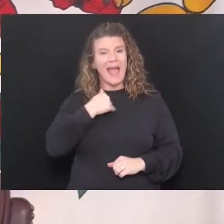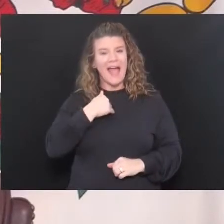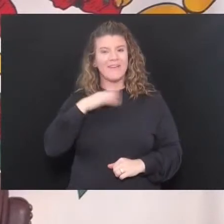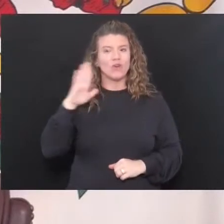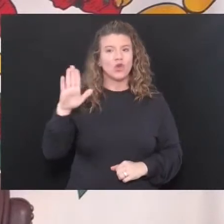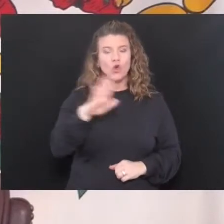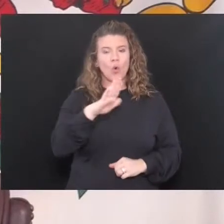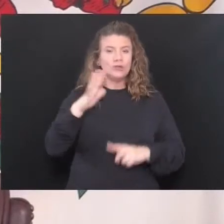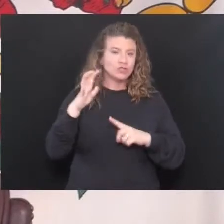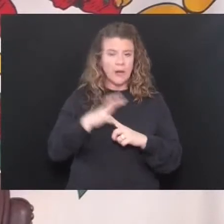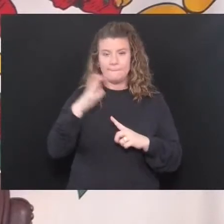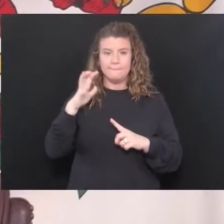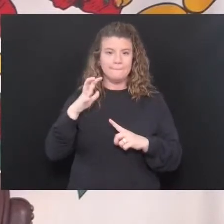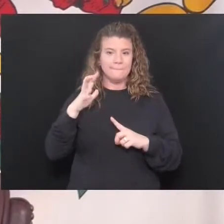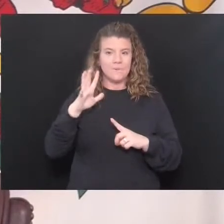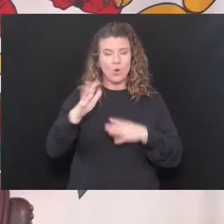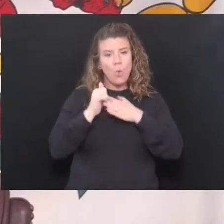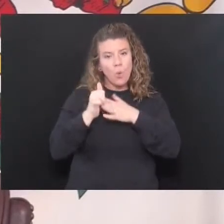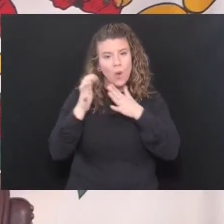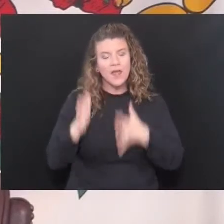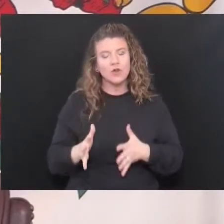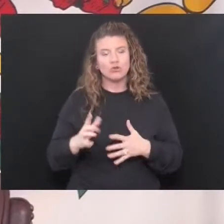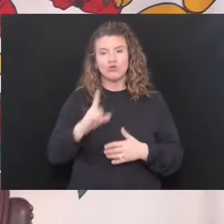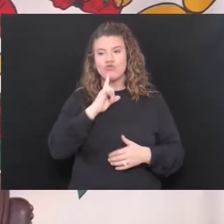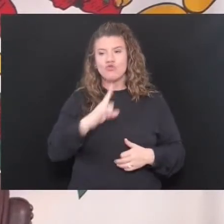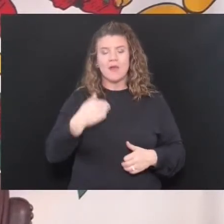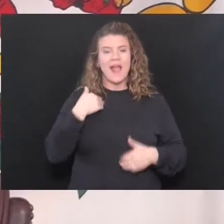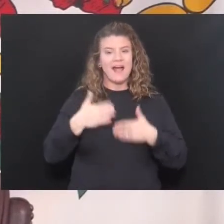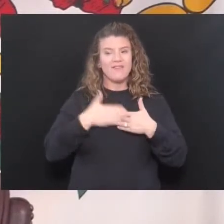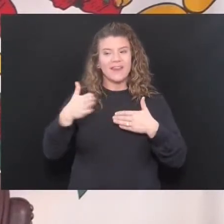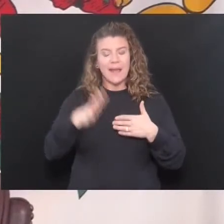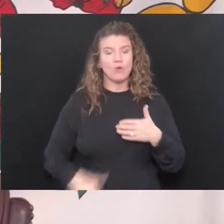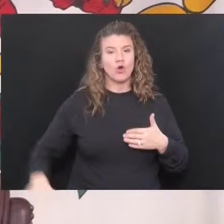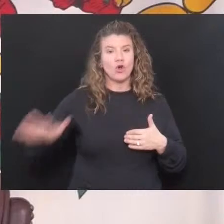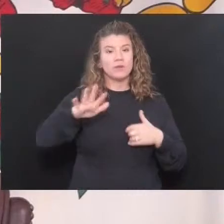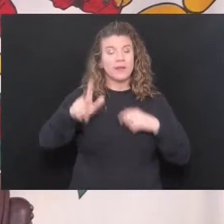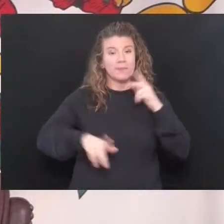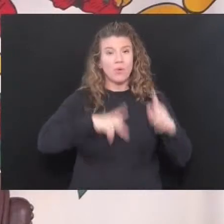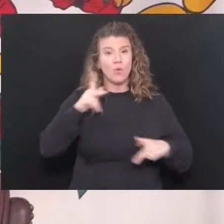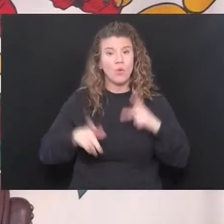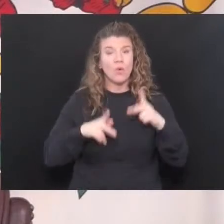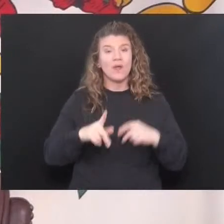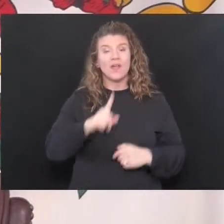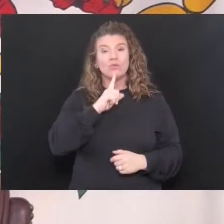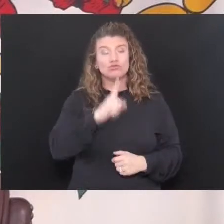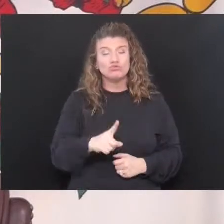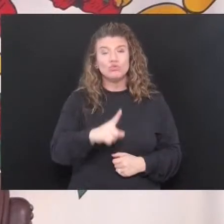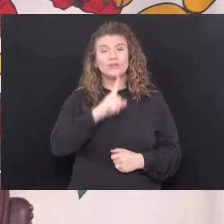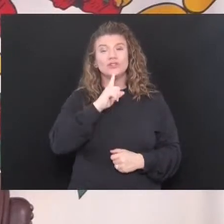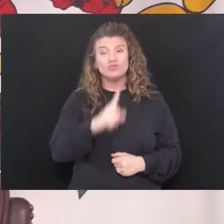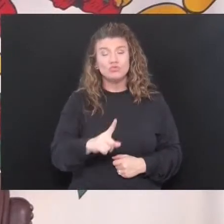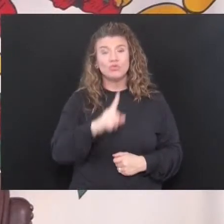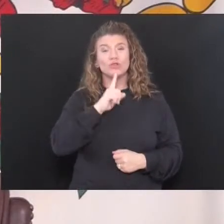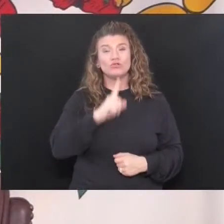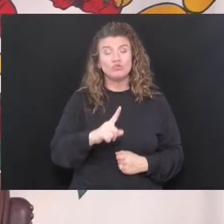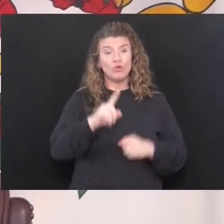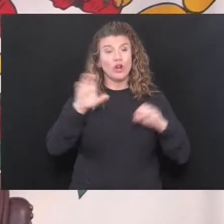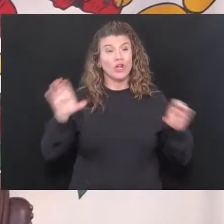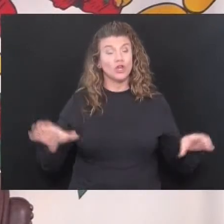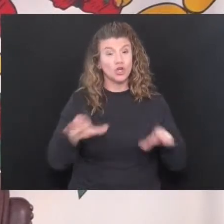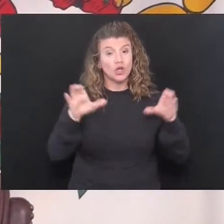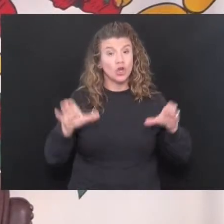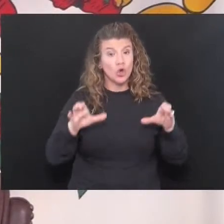captains, and we'll truly have the neighborhood captains, and we'll truly do what we did in